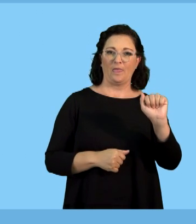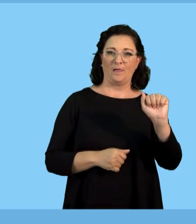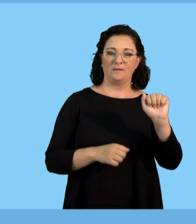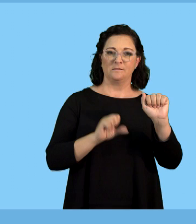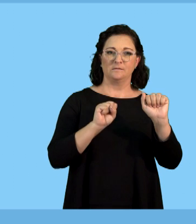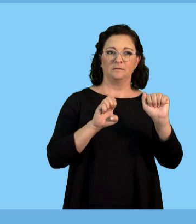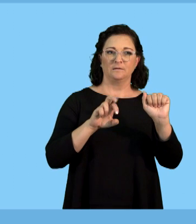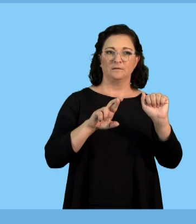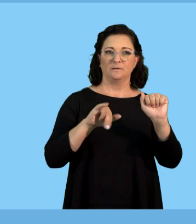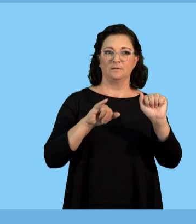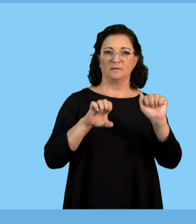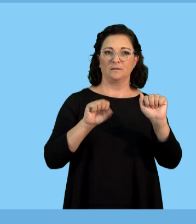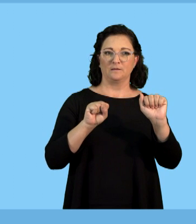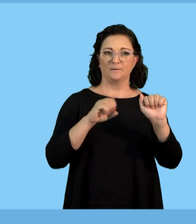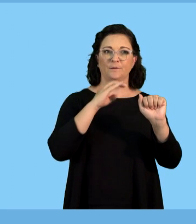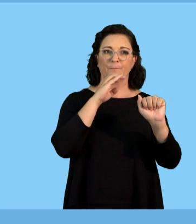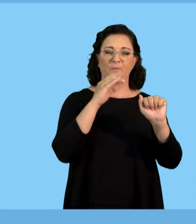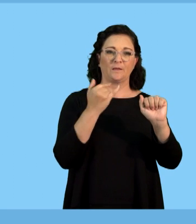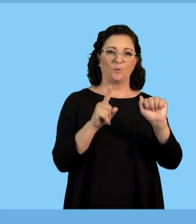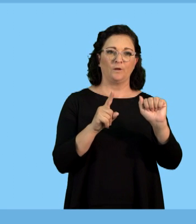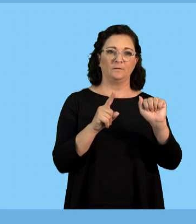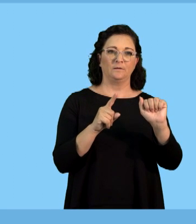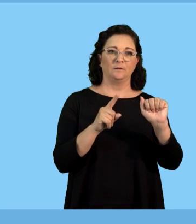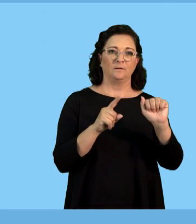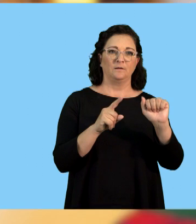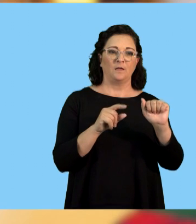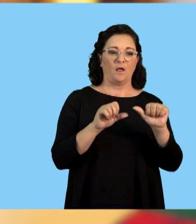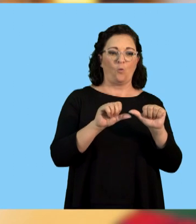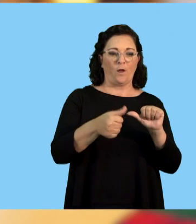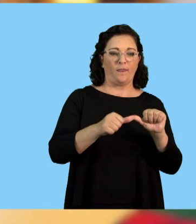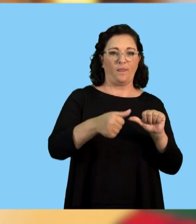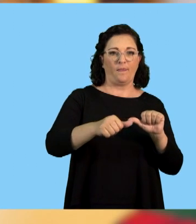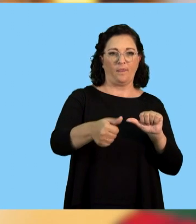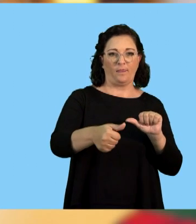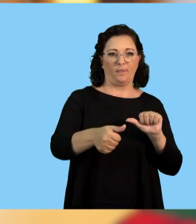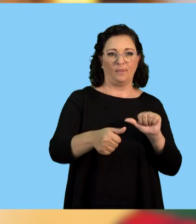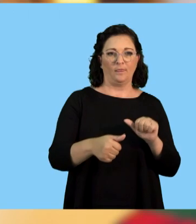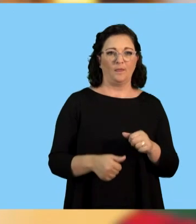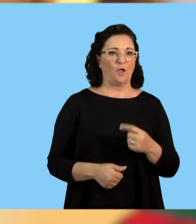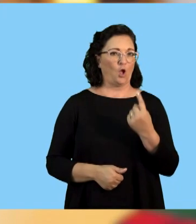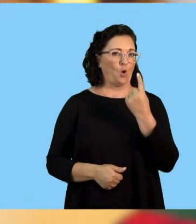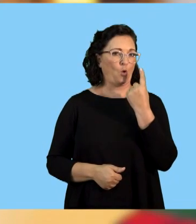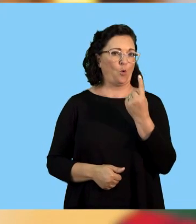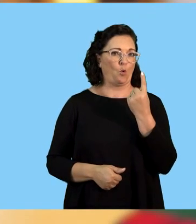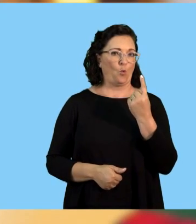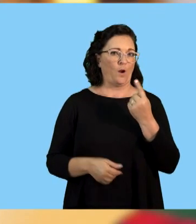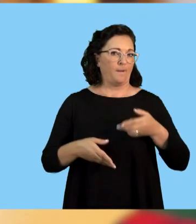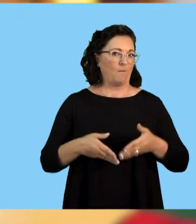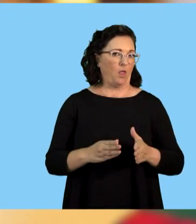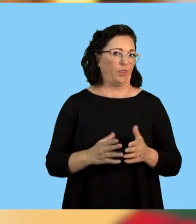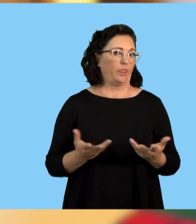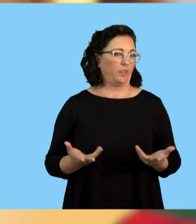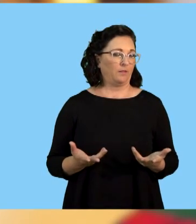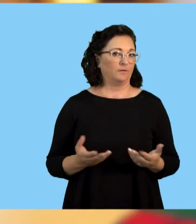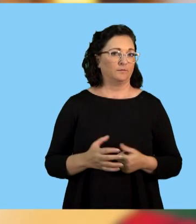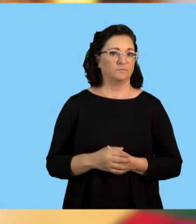be connected in series, that means the components must be connected one after the other, and there's only one